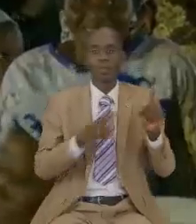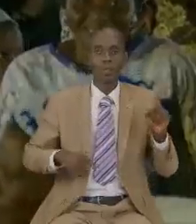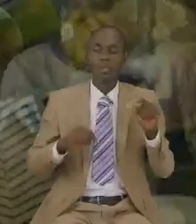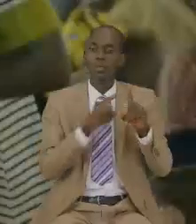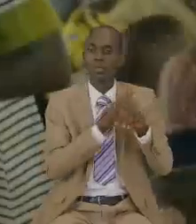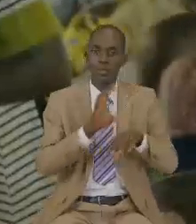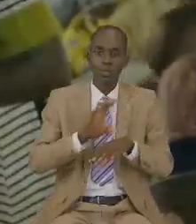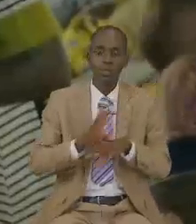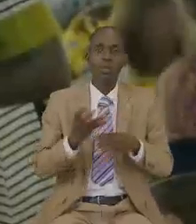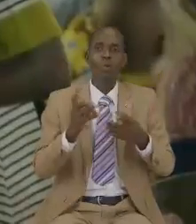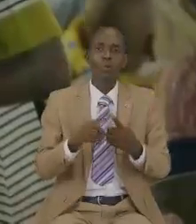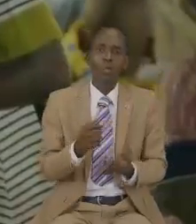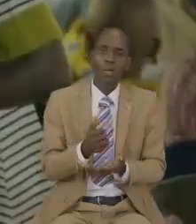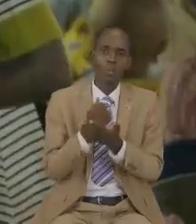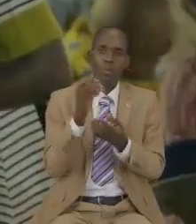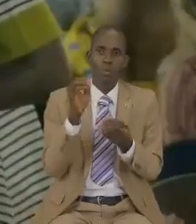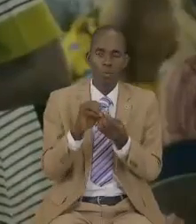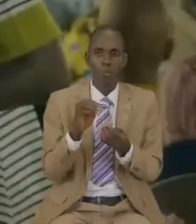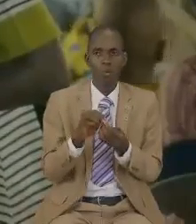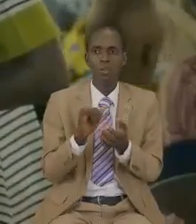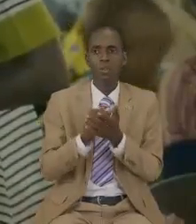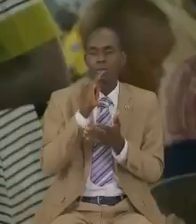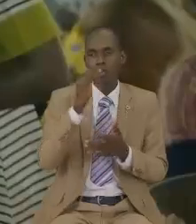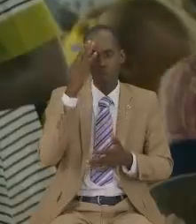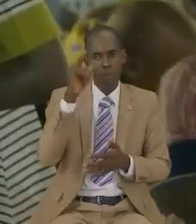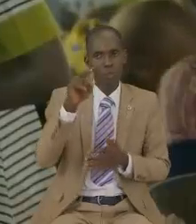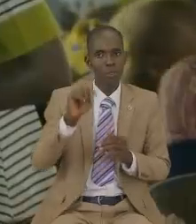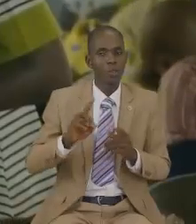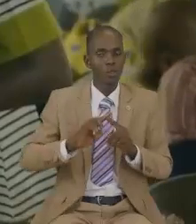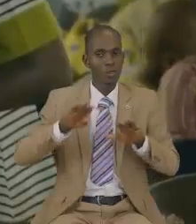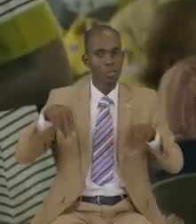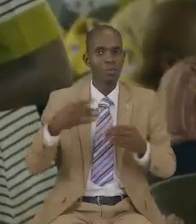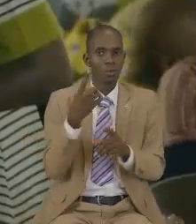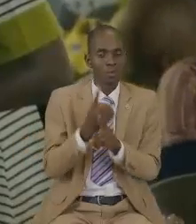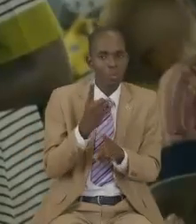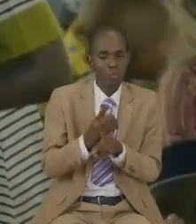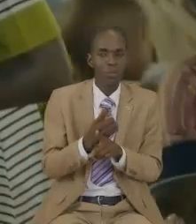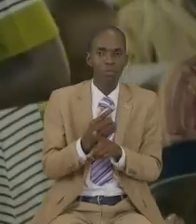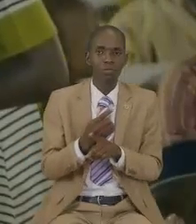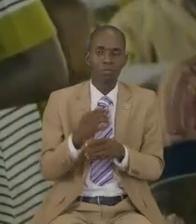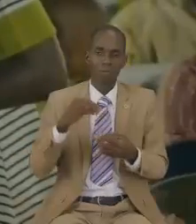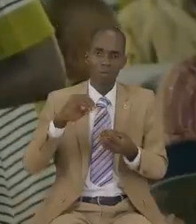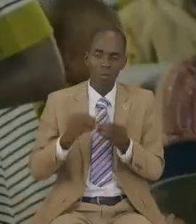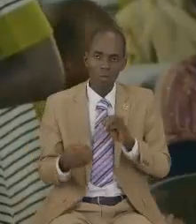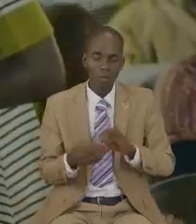person, go to the next person. And those of you who have not been reached, please, keep